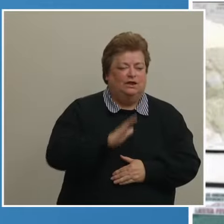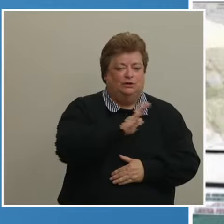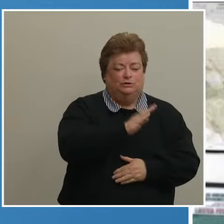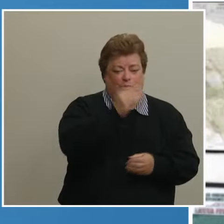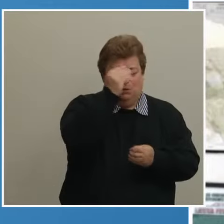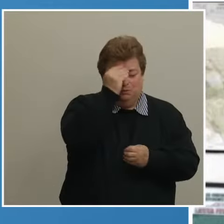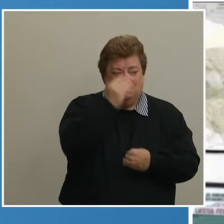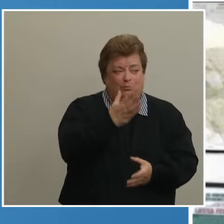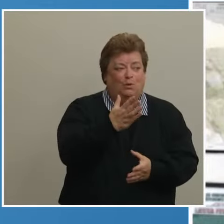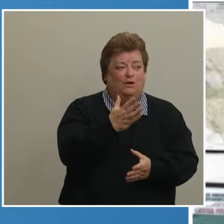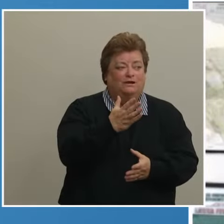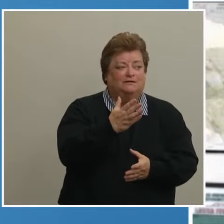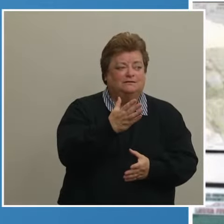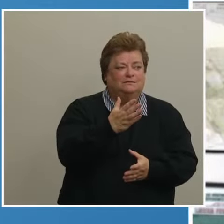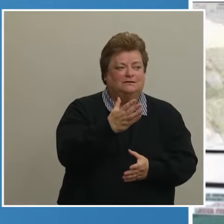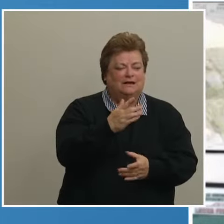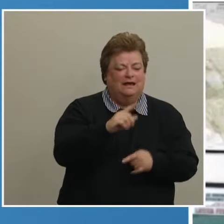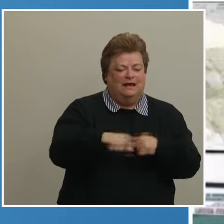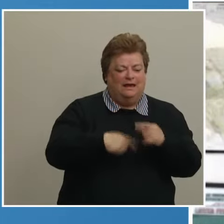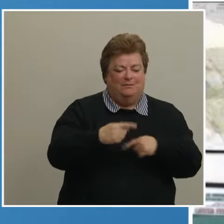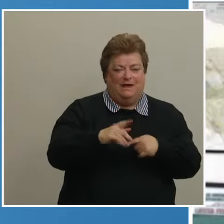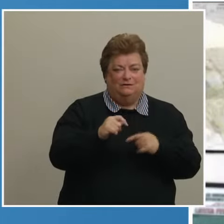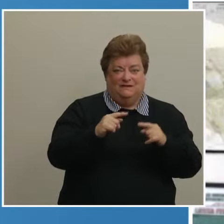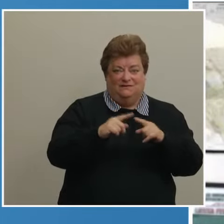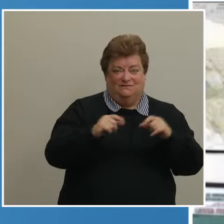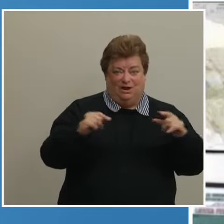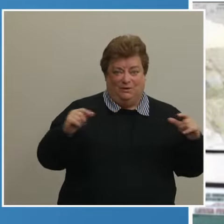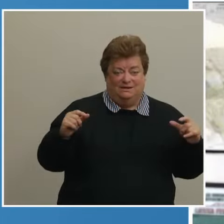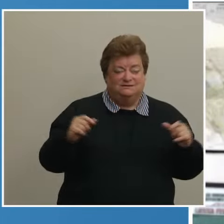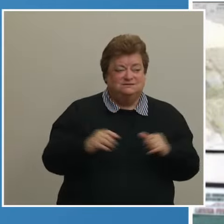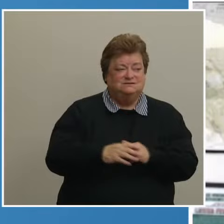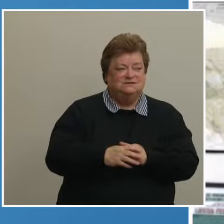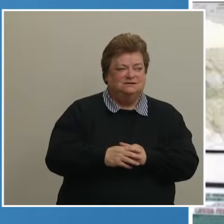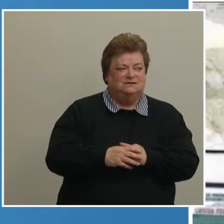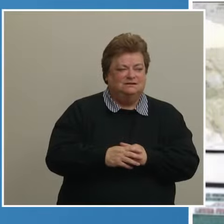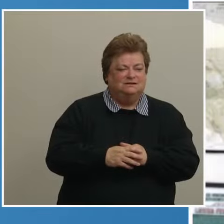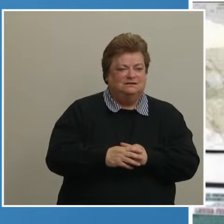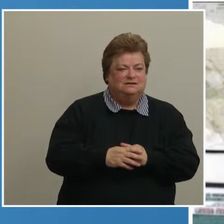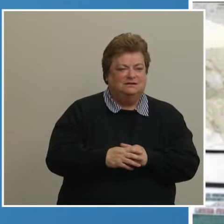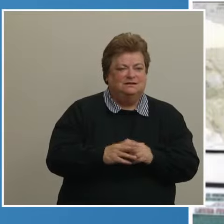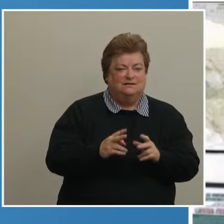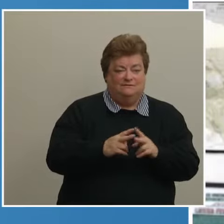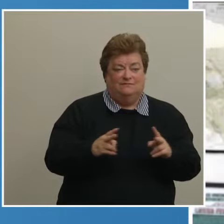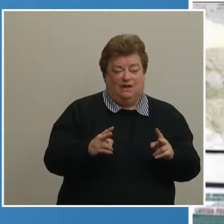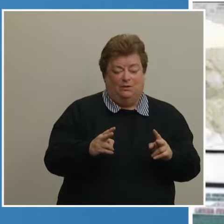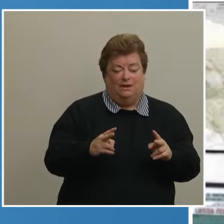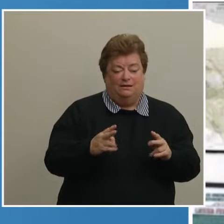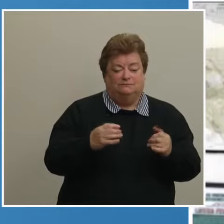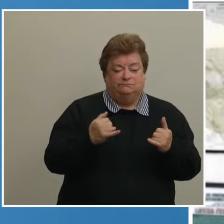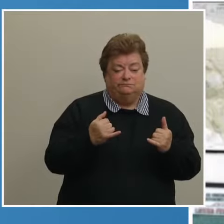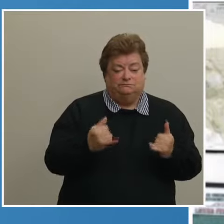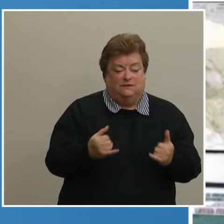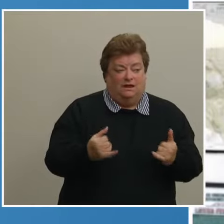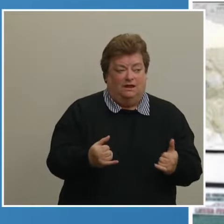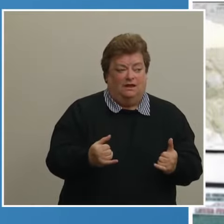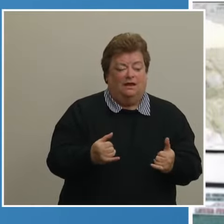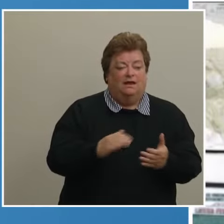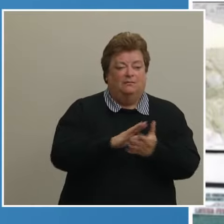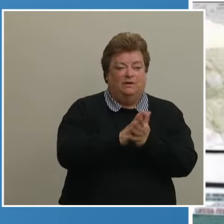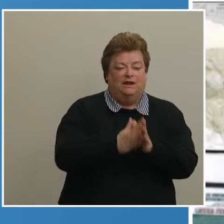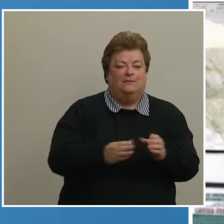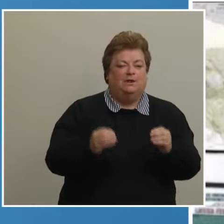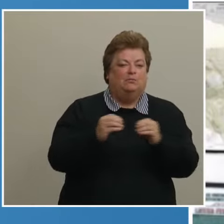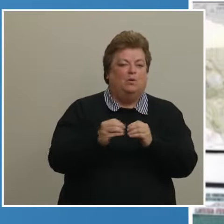report on variants is very timely, as this is becoming more and more